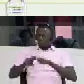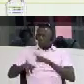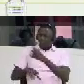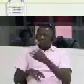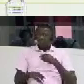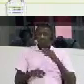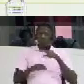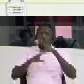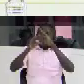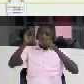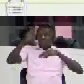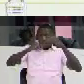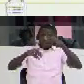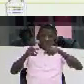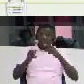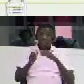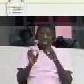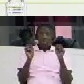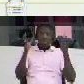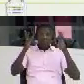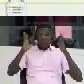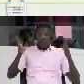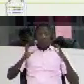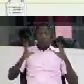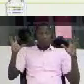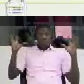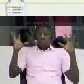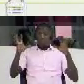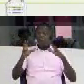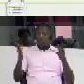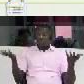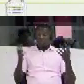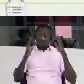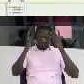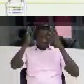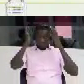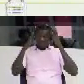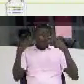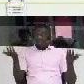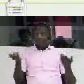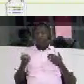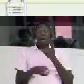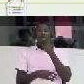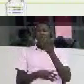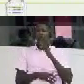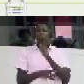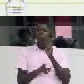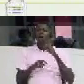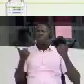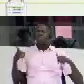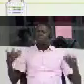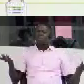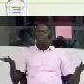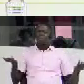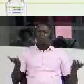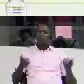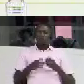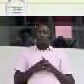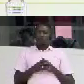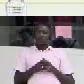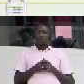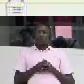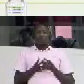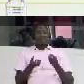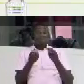me, RSM, you are here seated and the whole place is in confusion. And I asked them, what's going on? ñu ne ma am na borom